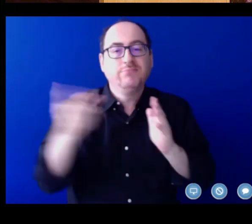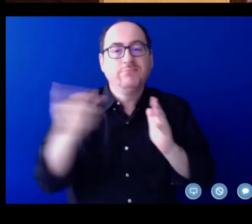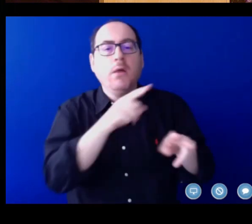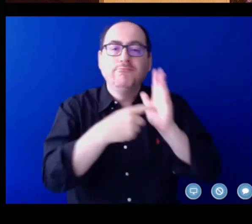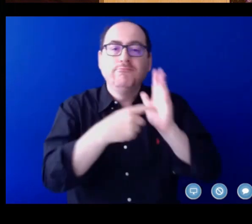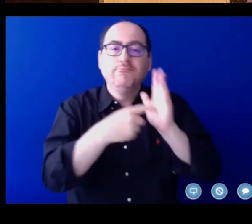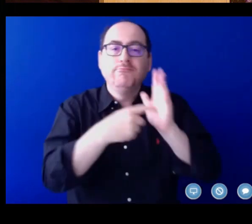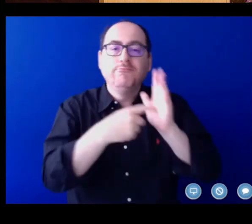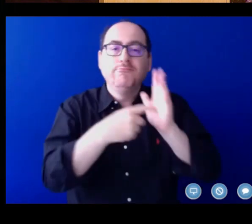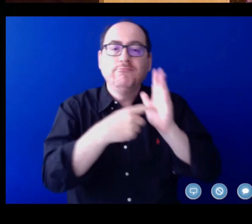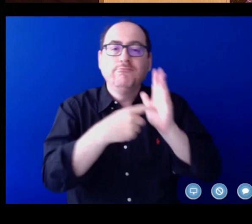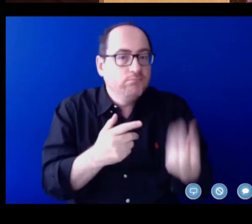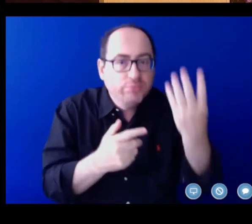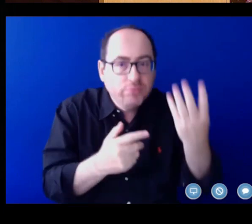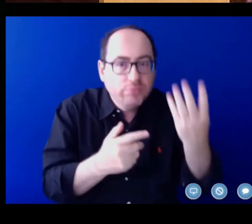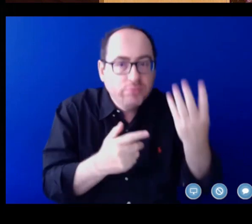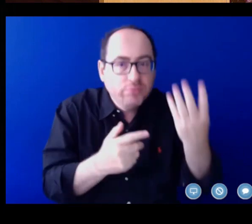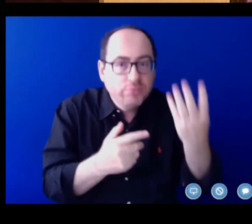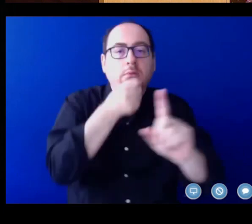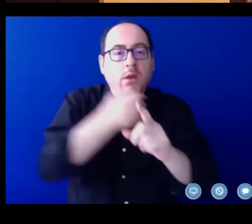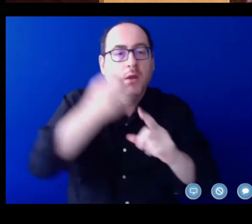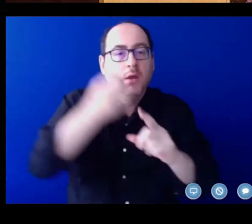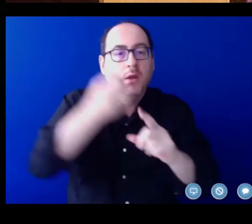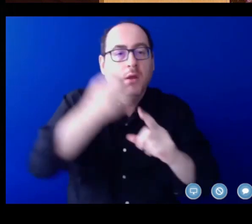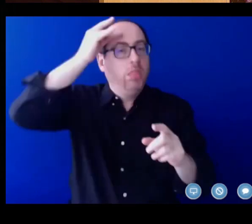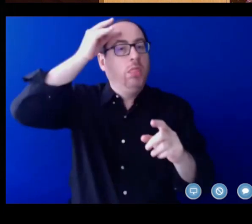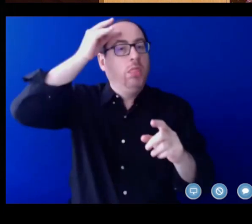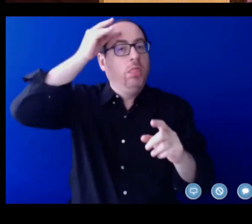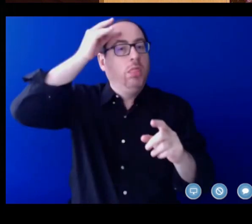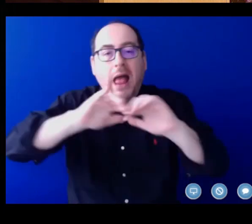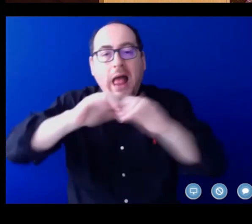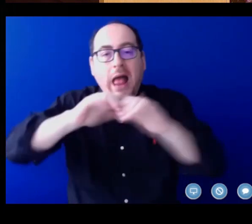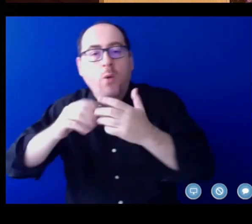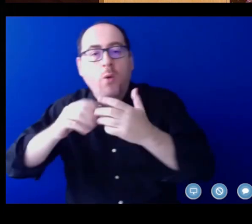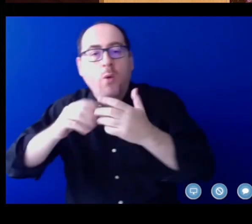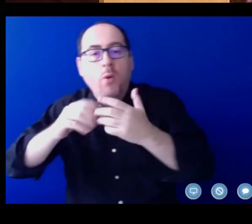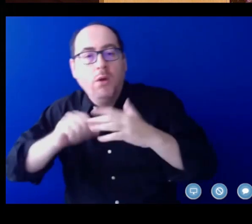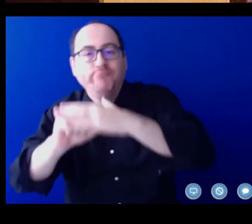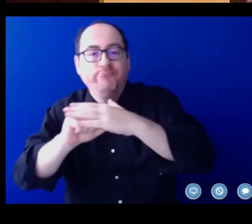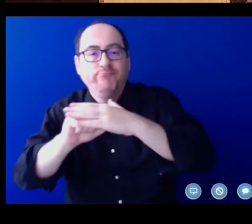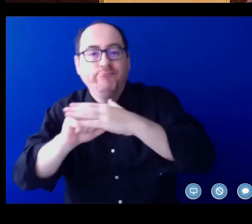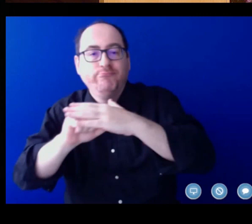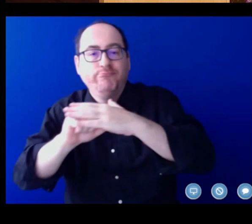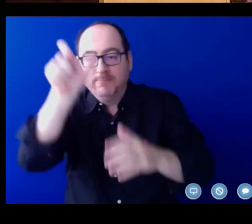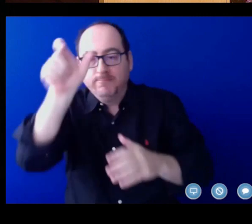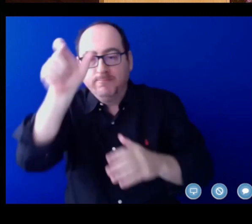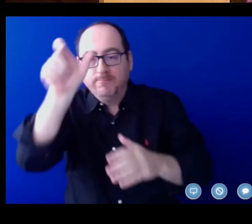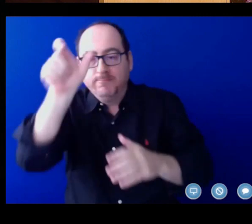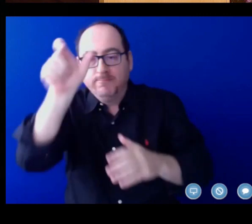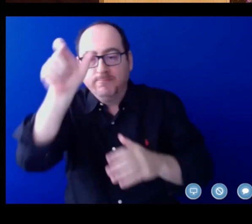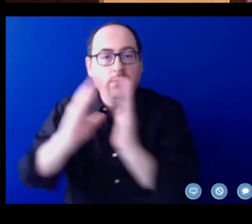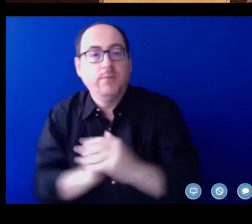communities. The second column shows the impacts of persecutory violence. Each person is different. How they come to understand